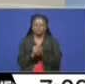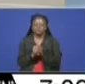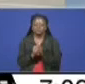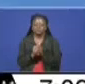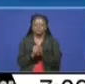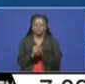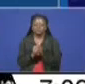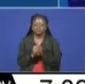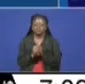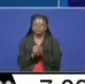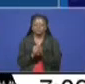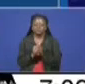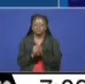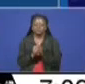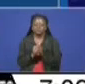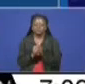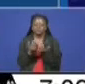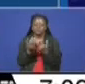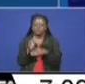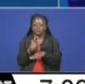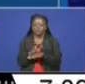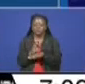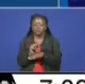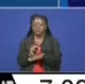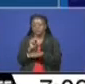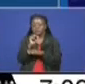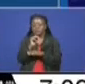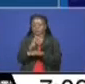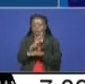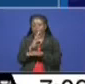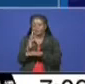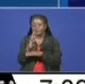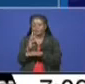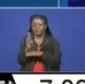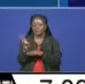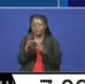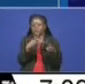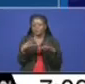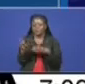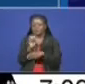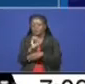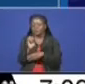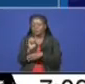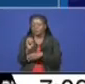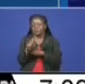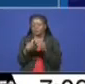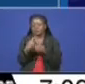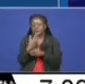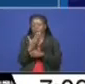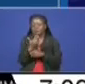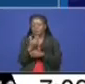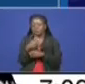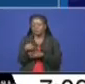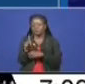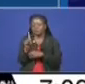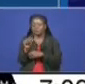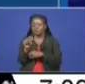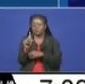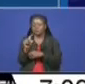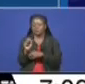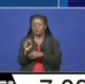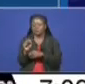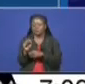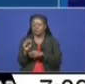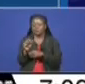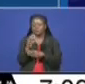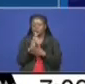Tile King, and the Payne Center. For the Northwestern Islands tonight, easterly winds, they're going to be around 15 to 20 knots. Tropical sea